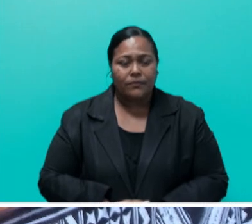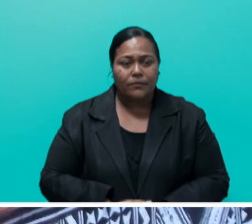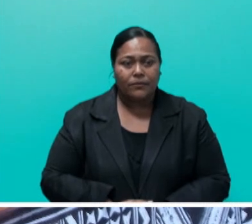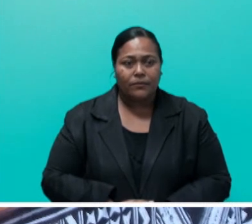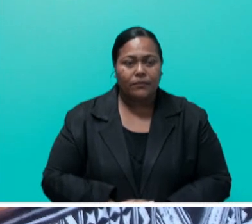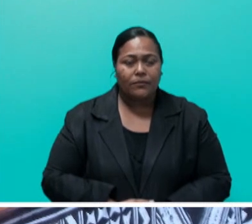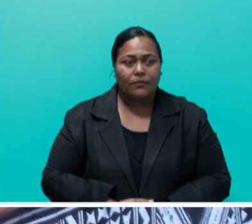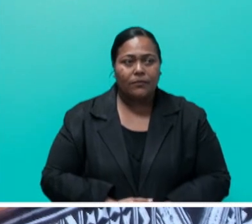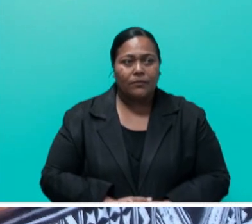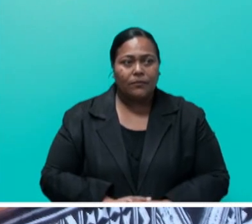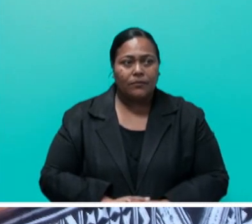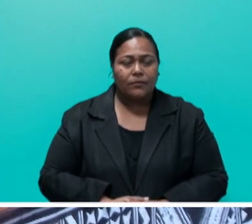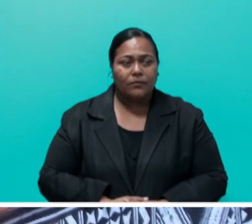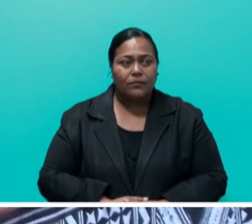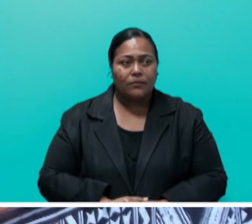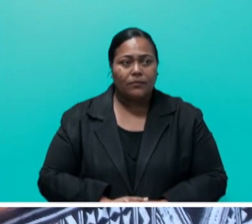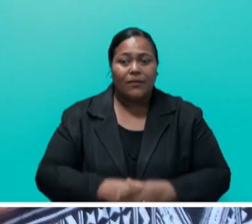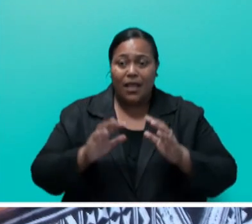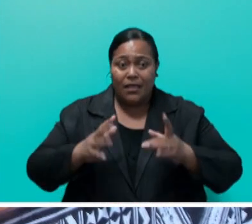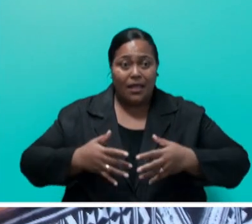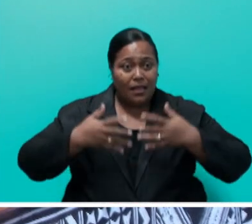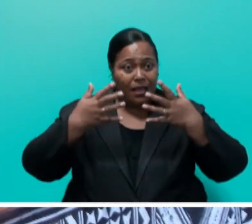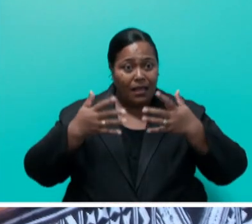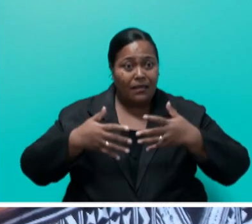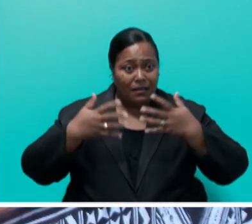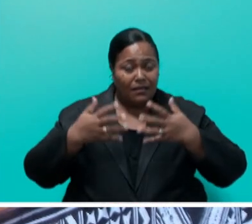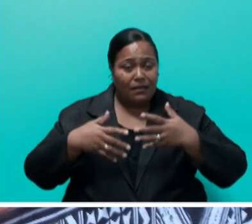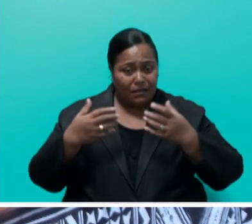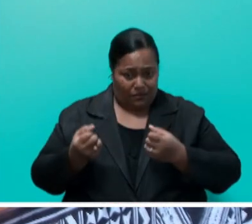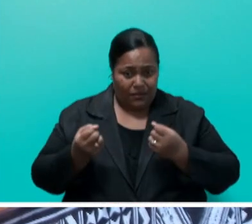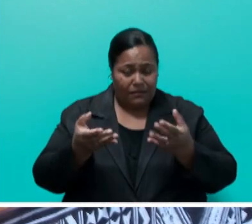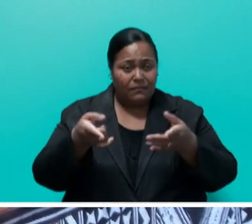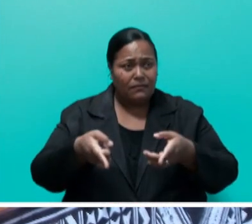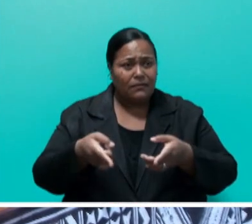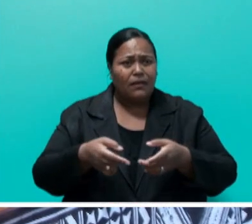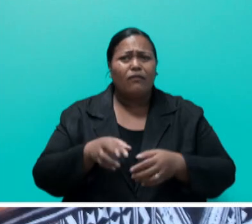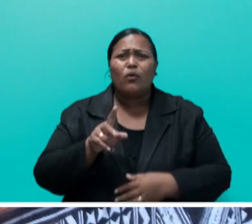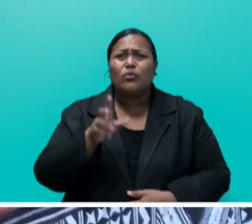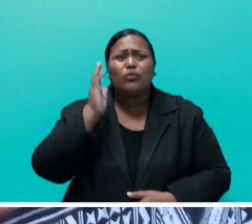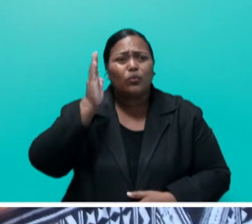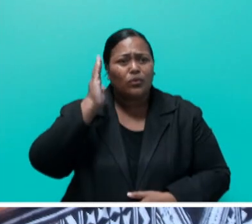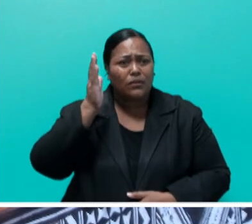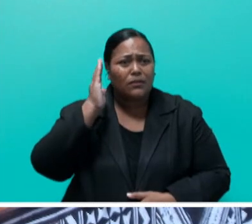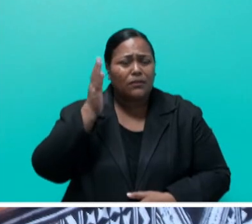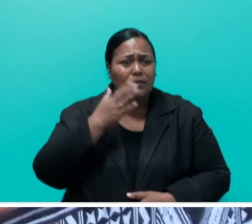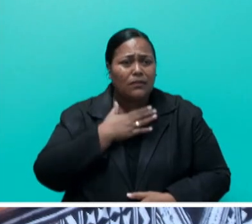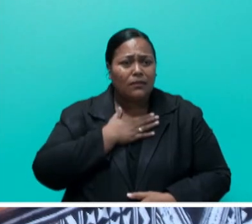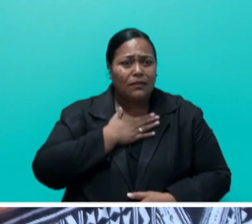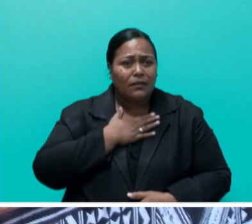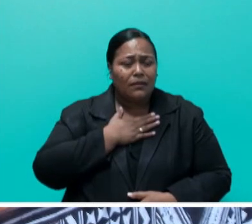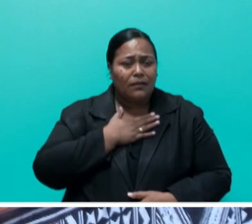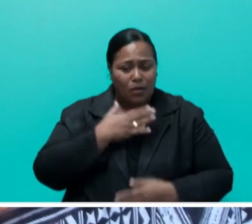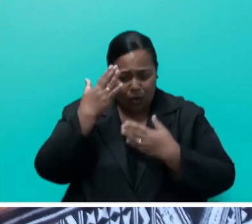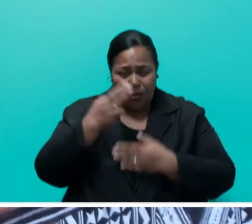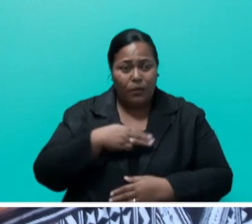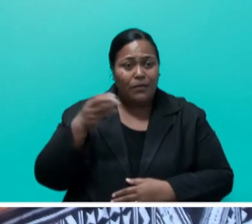The statistics and the data that was provided in the House on schools by the Honorable Minister for